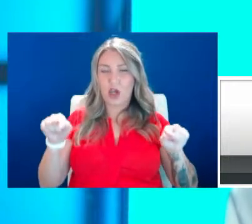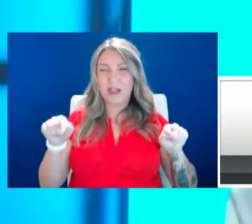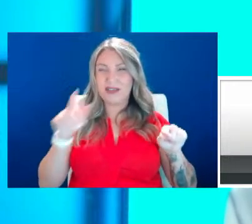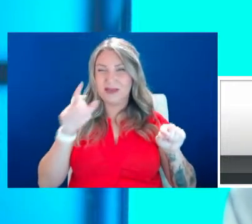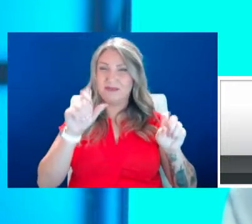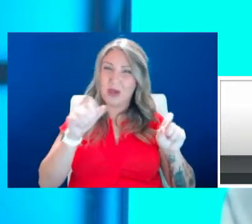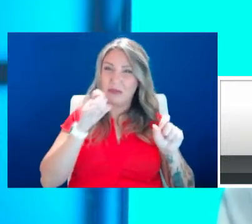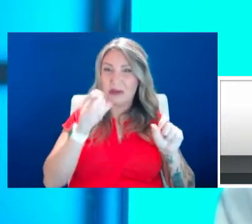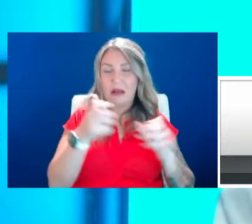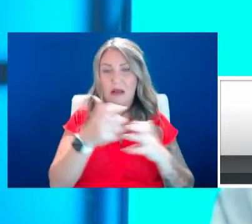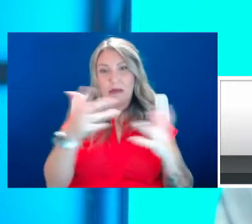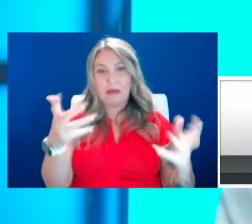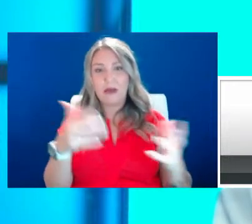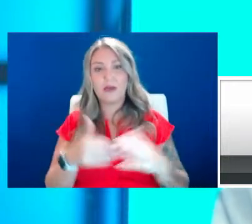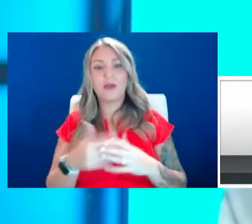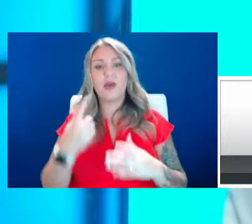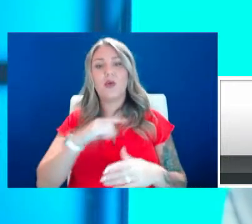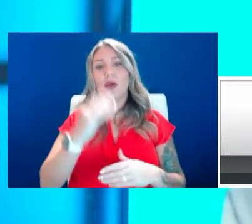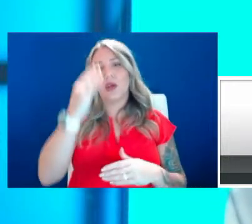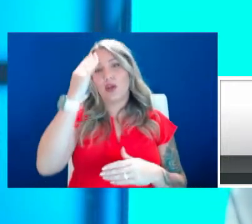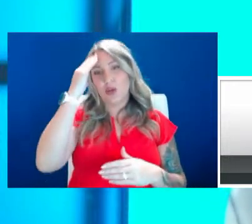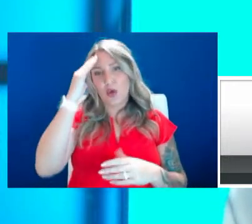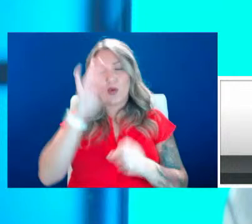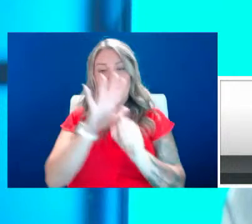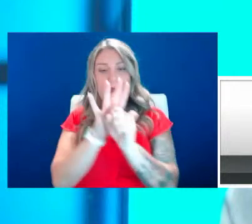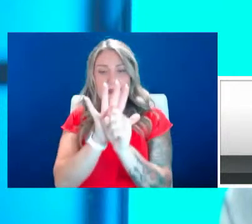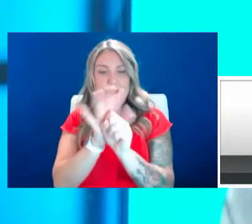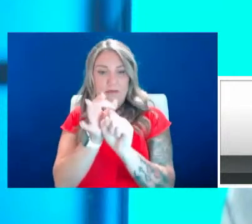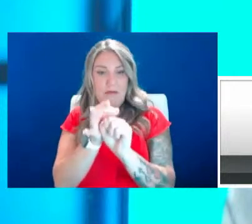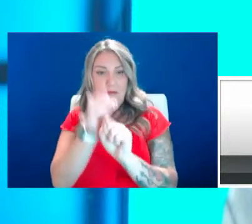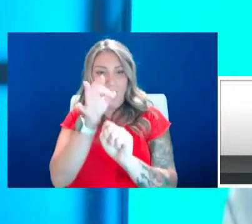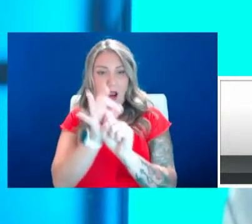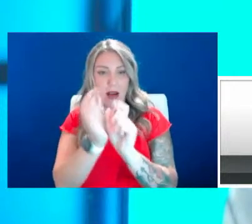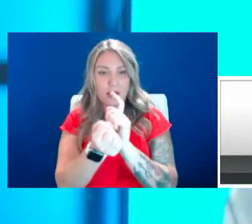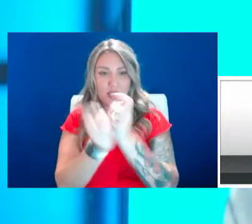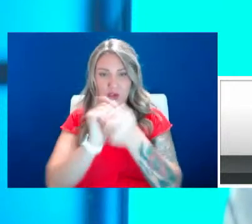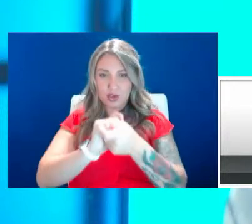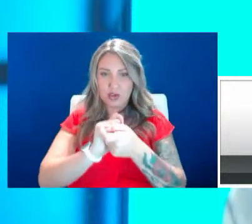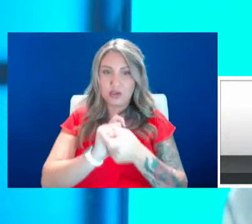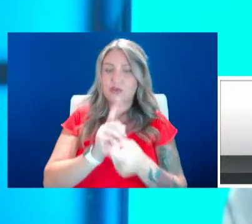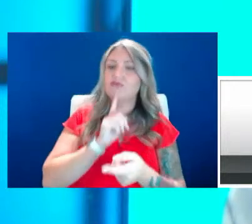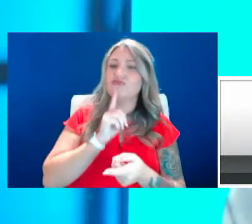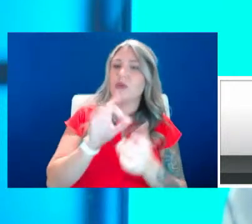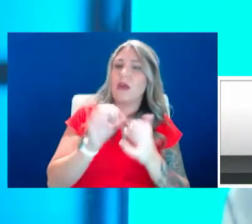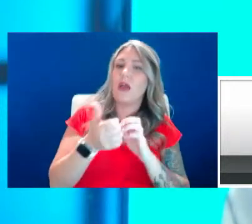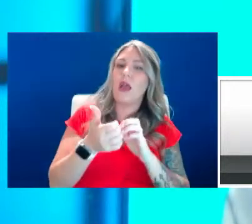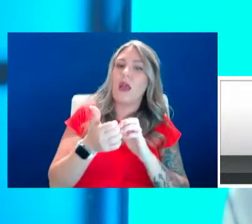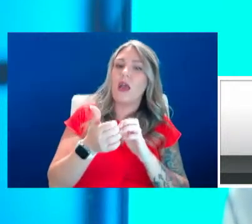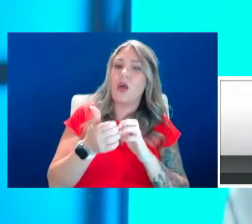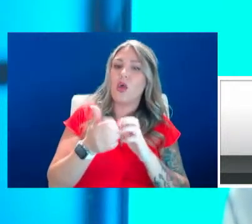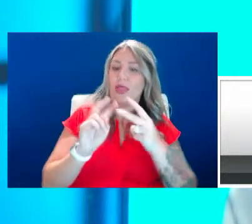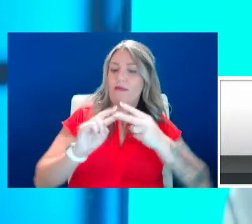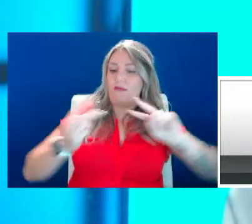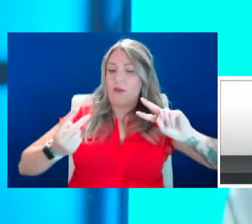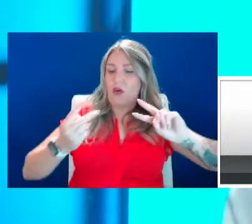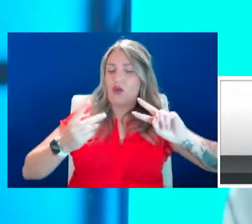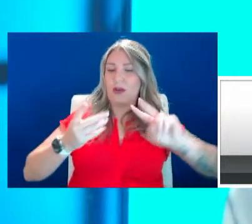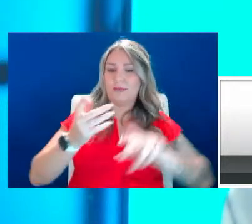We know that there's some spike changes, obviously, and that's how really a lot of these variants get their